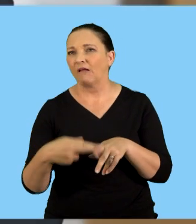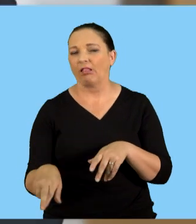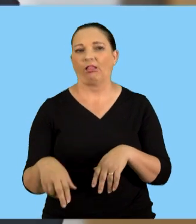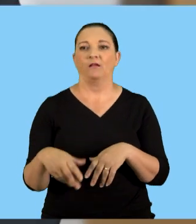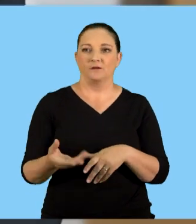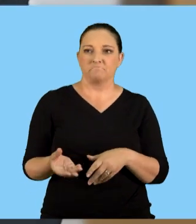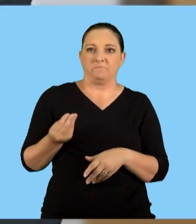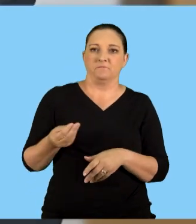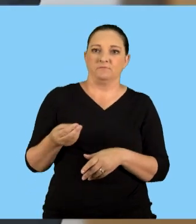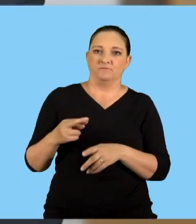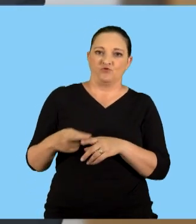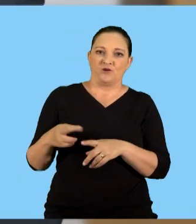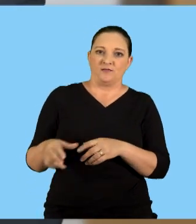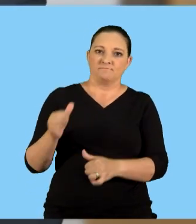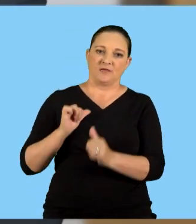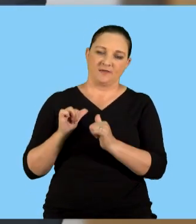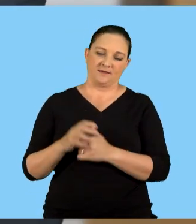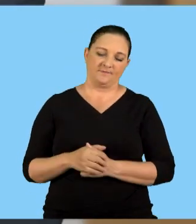income, rent that you receive.